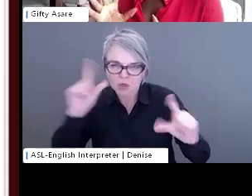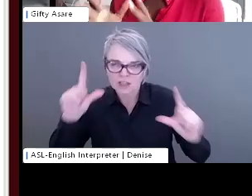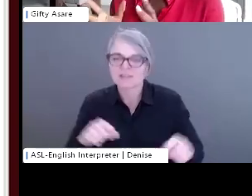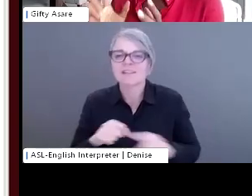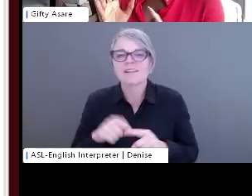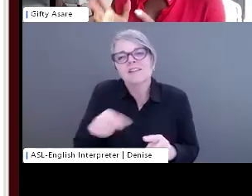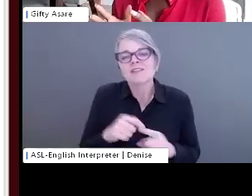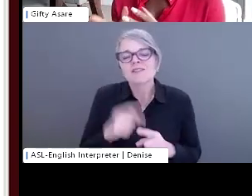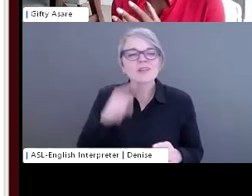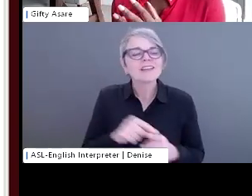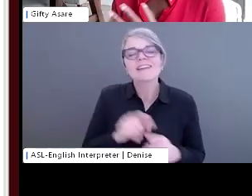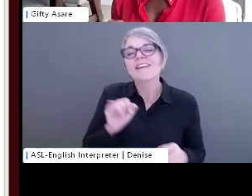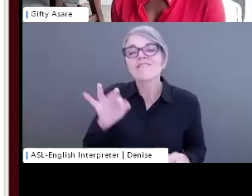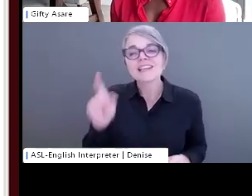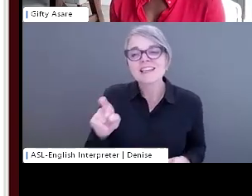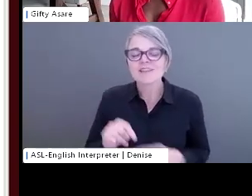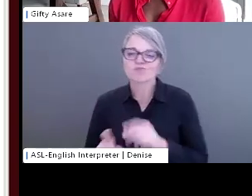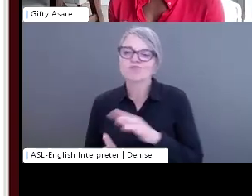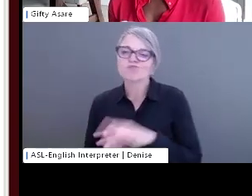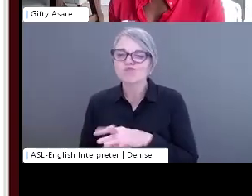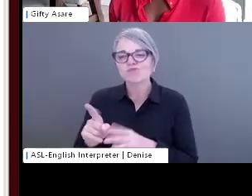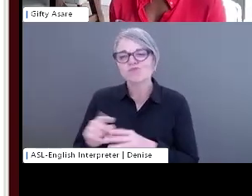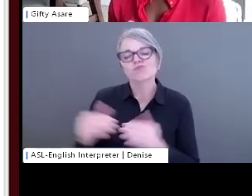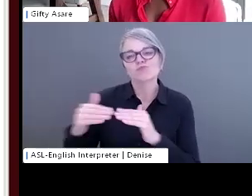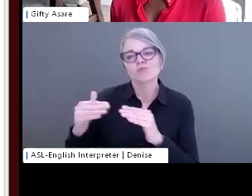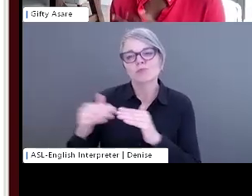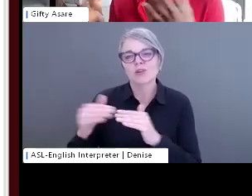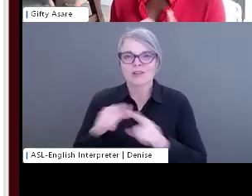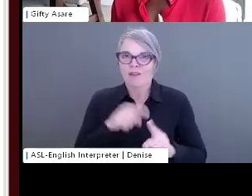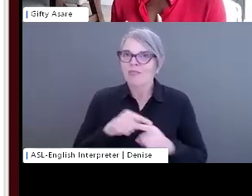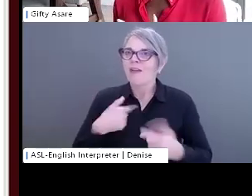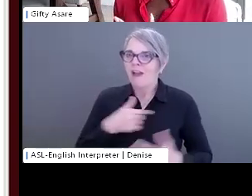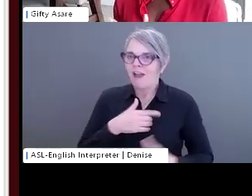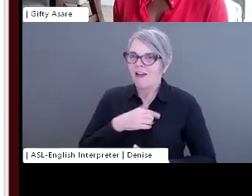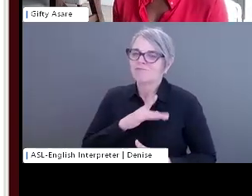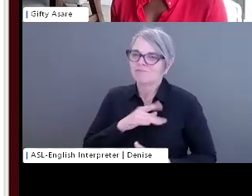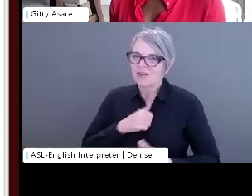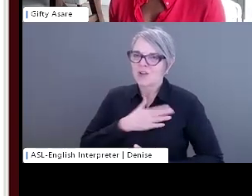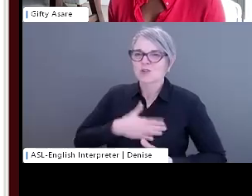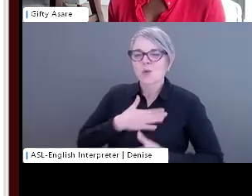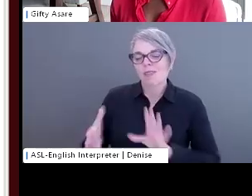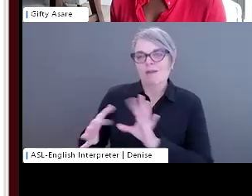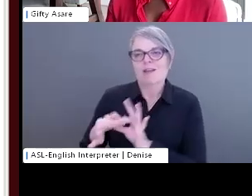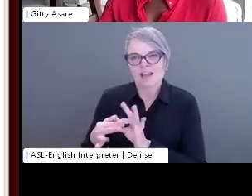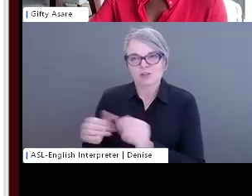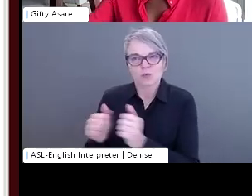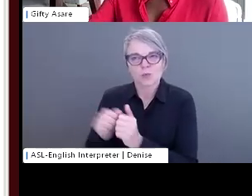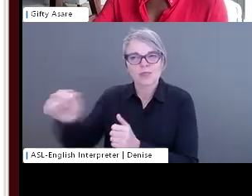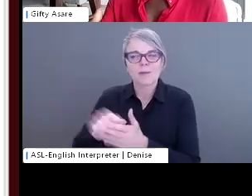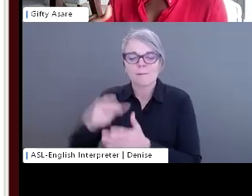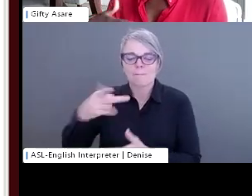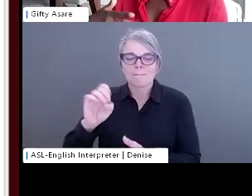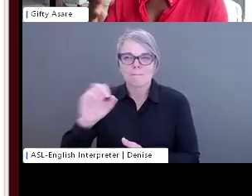enjoyed the bond and the relationship that they formed with their peer navigators. And we'll see soon in the qualitative results how that was